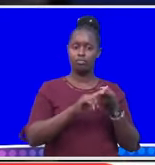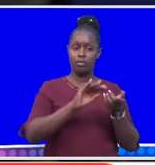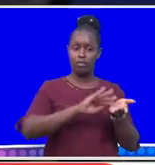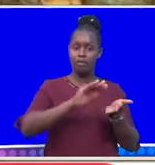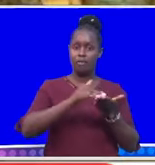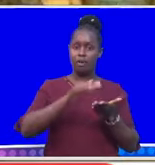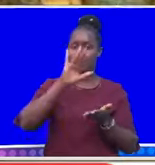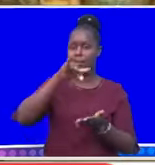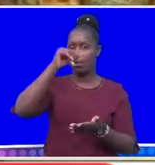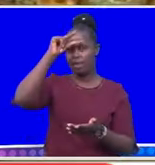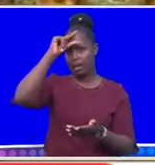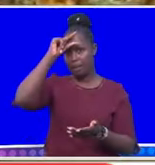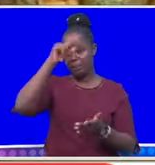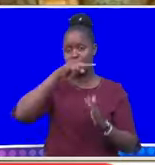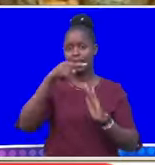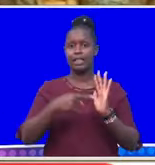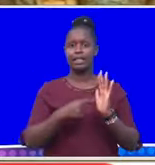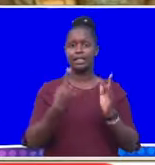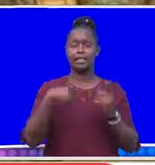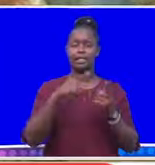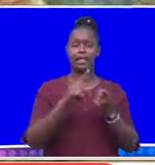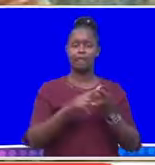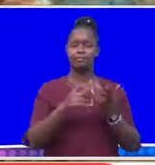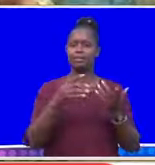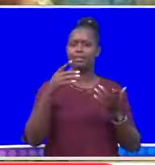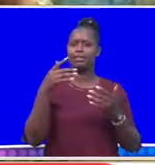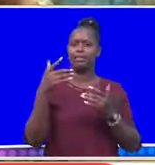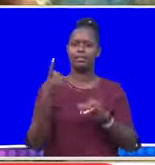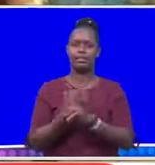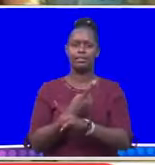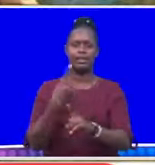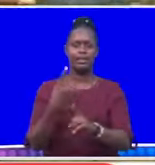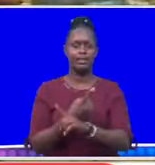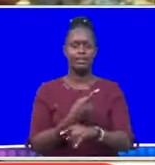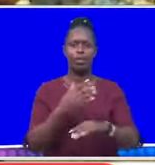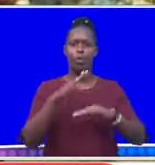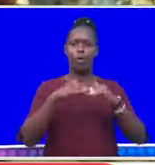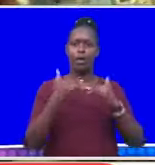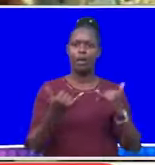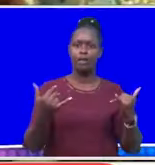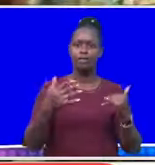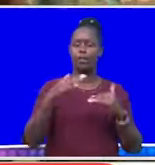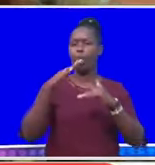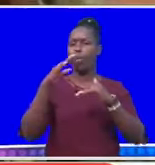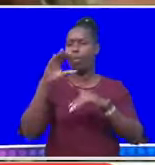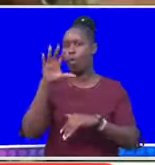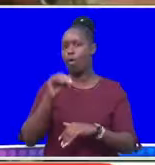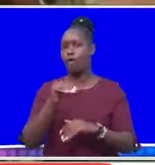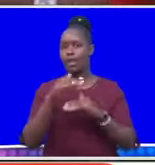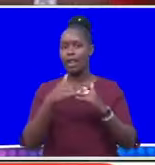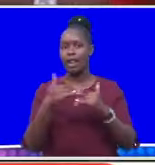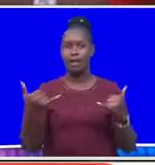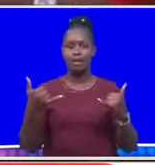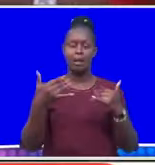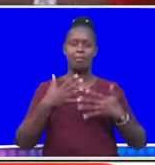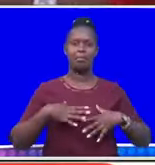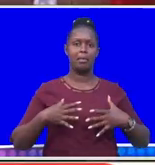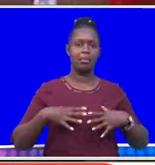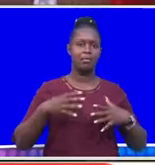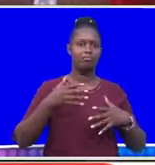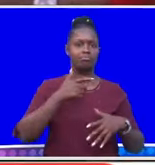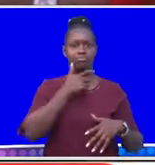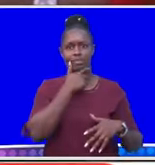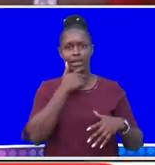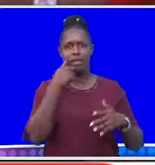The revelations has sparked mixed reactions both on and offline, with many questioning the seeming misuse of taxpayers'